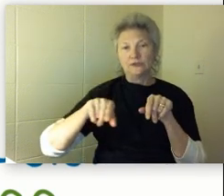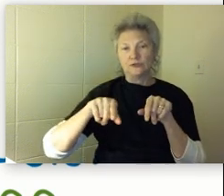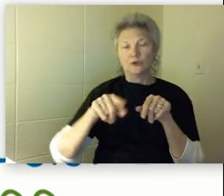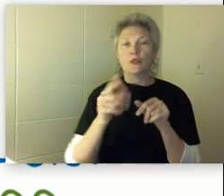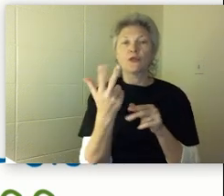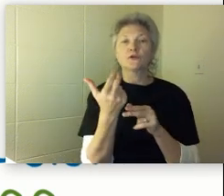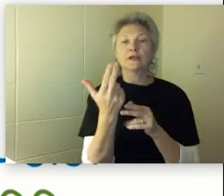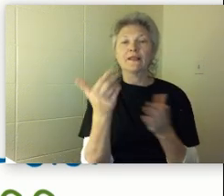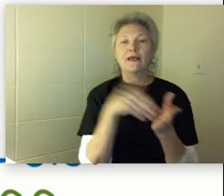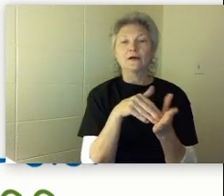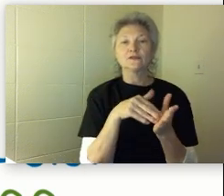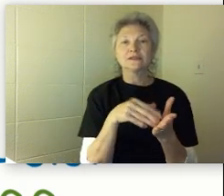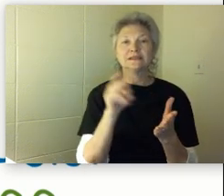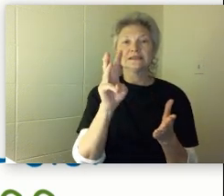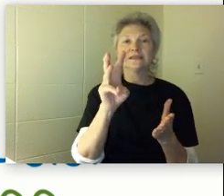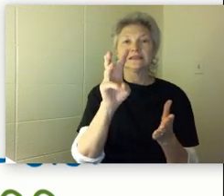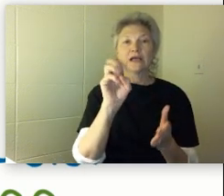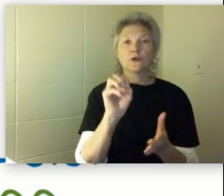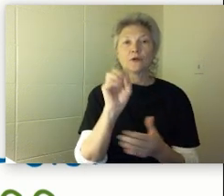is